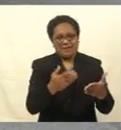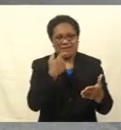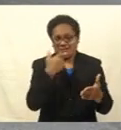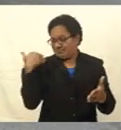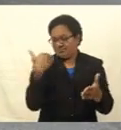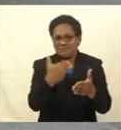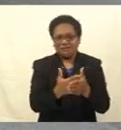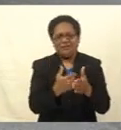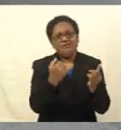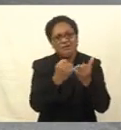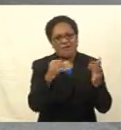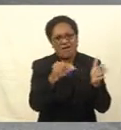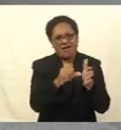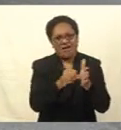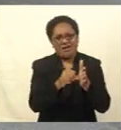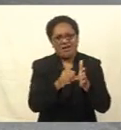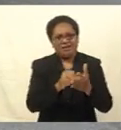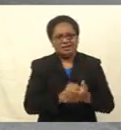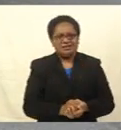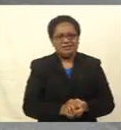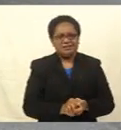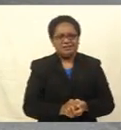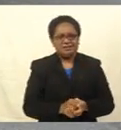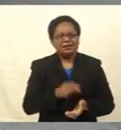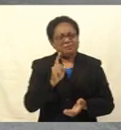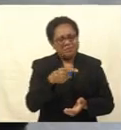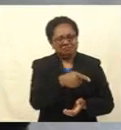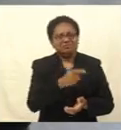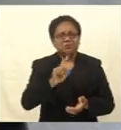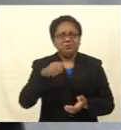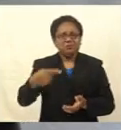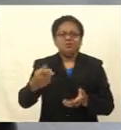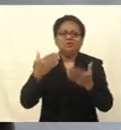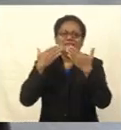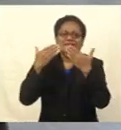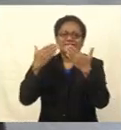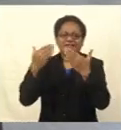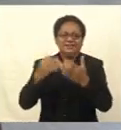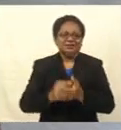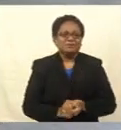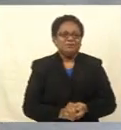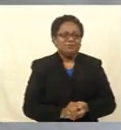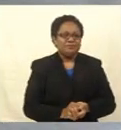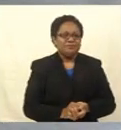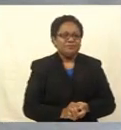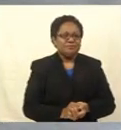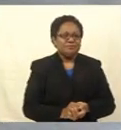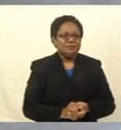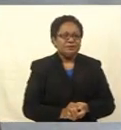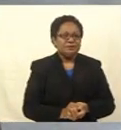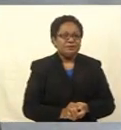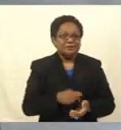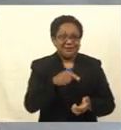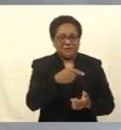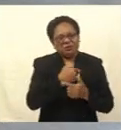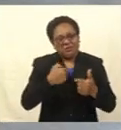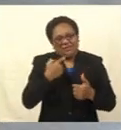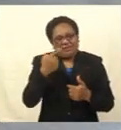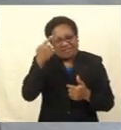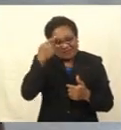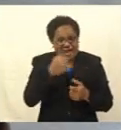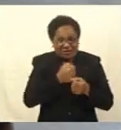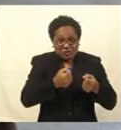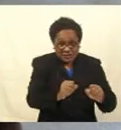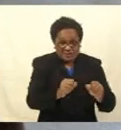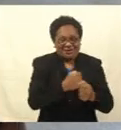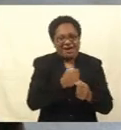challenge, but still vouch for something special to be thankful for. We come to this place as our second home, since most